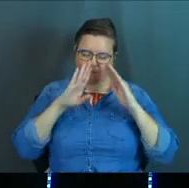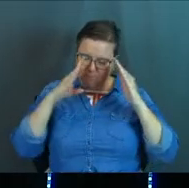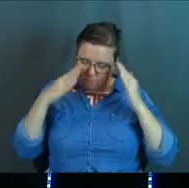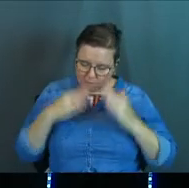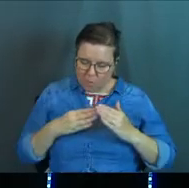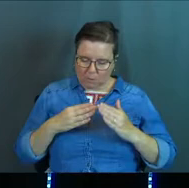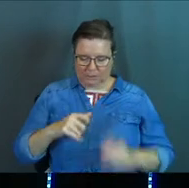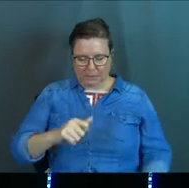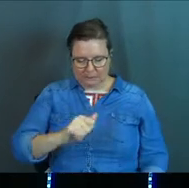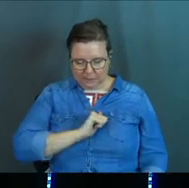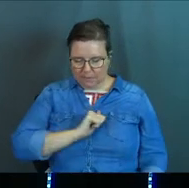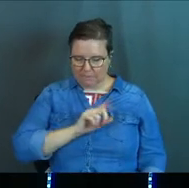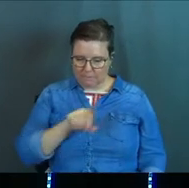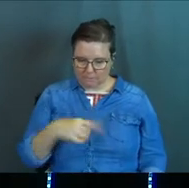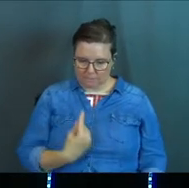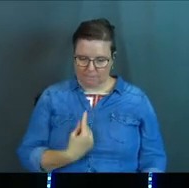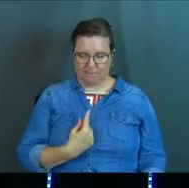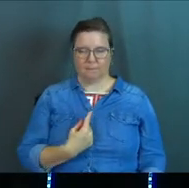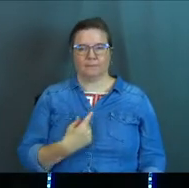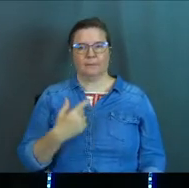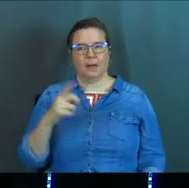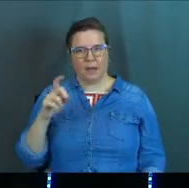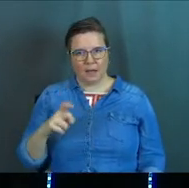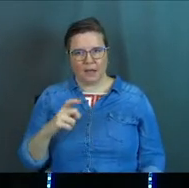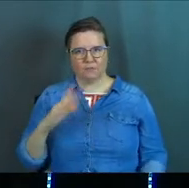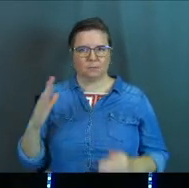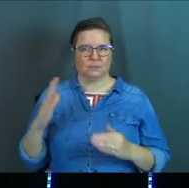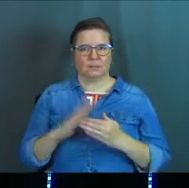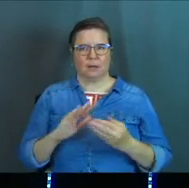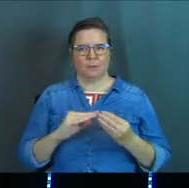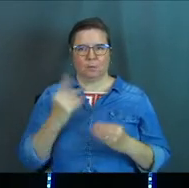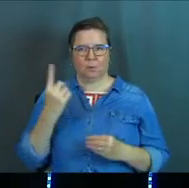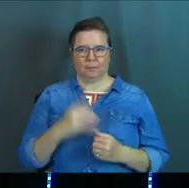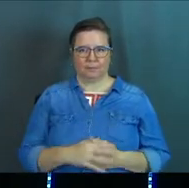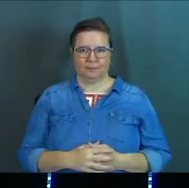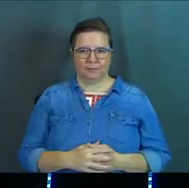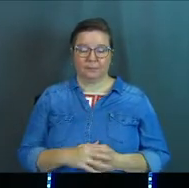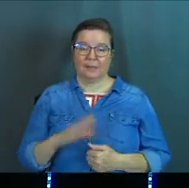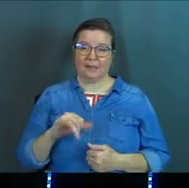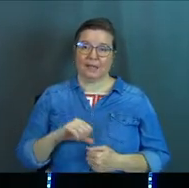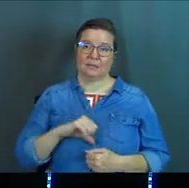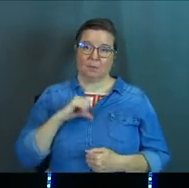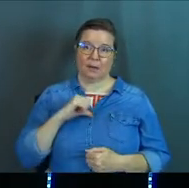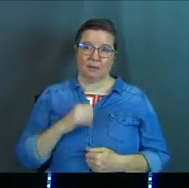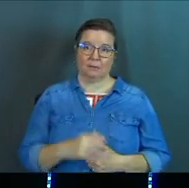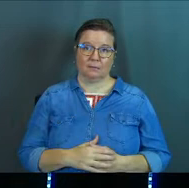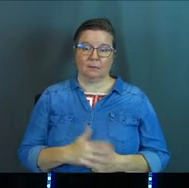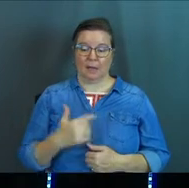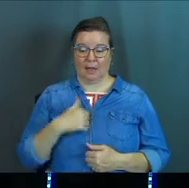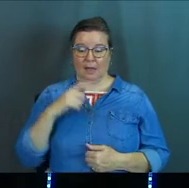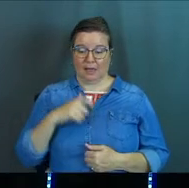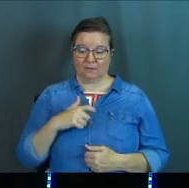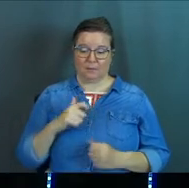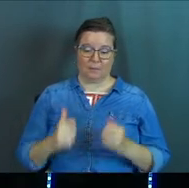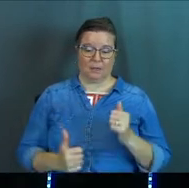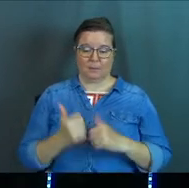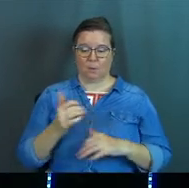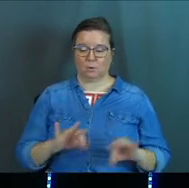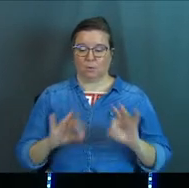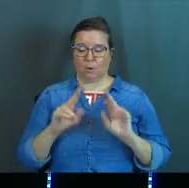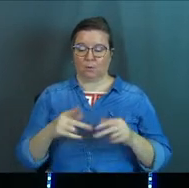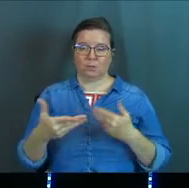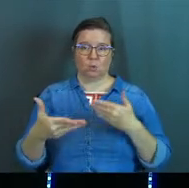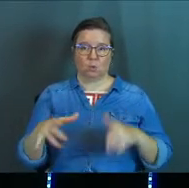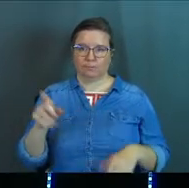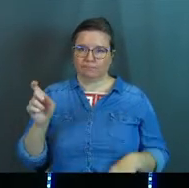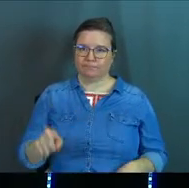focus on myself. I have to be number one. That's pride. I have to be the most important person